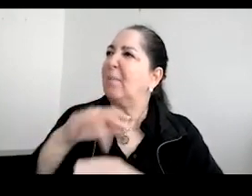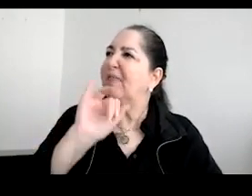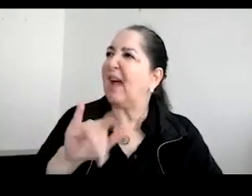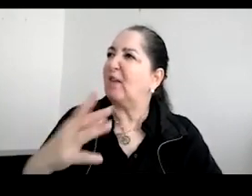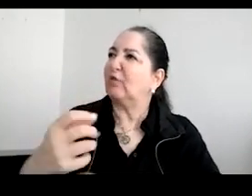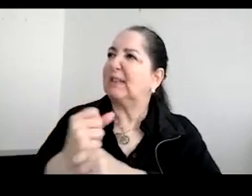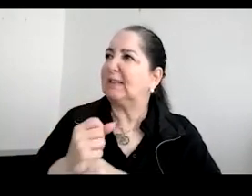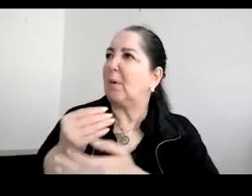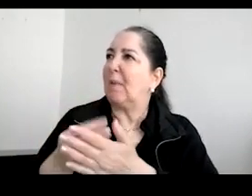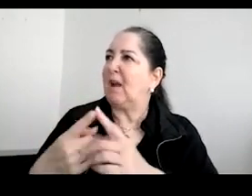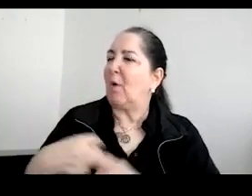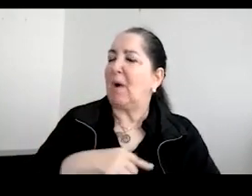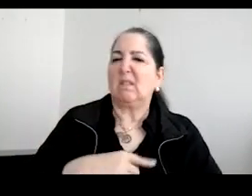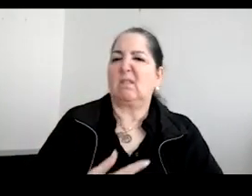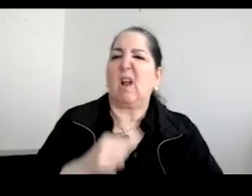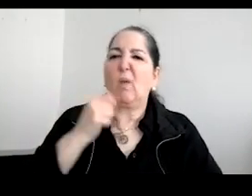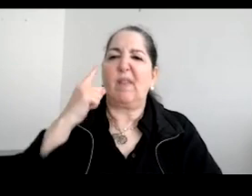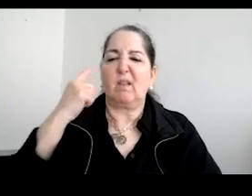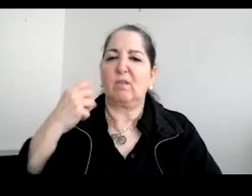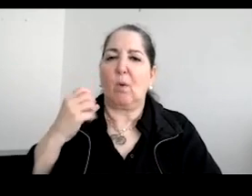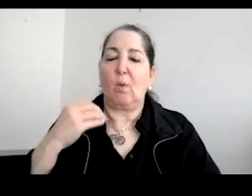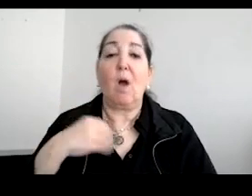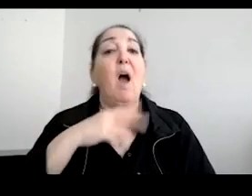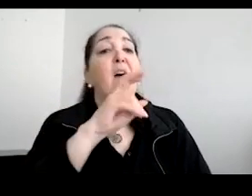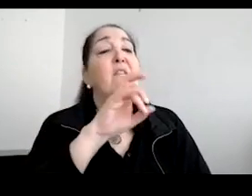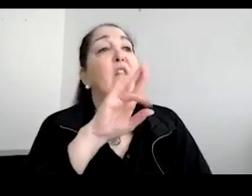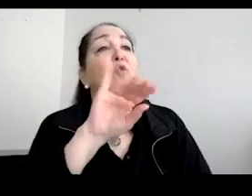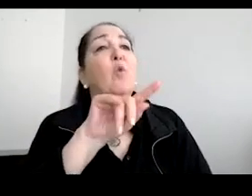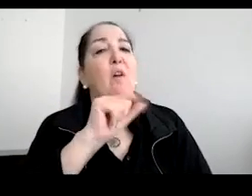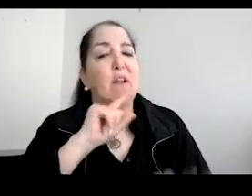And Victoria did elaborate further. She's wondering really